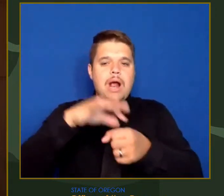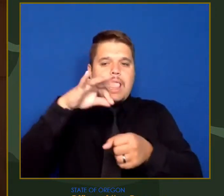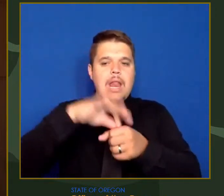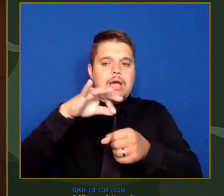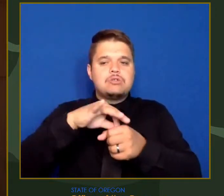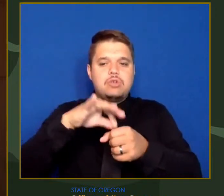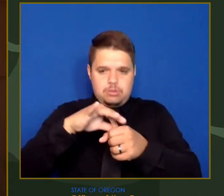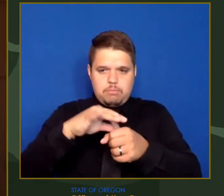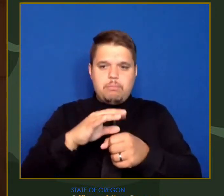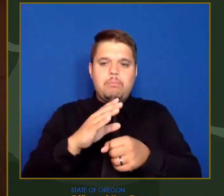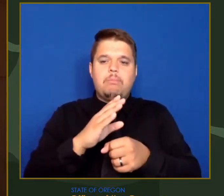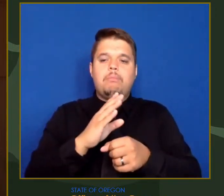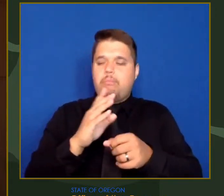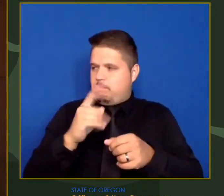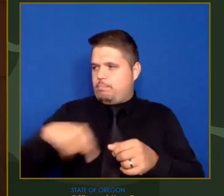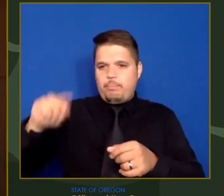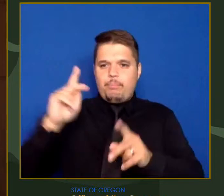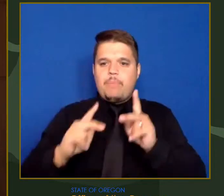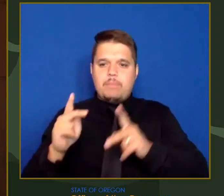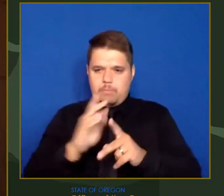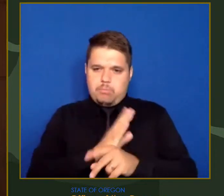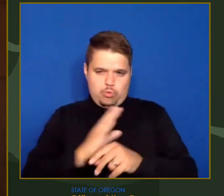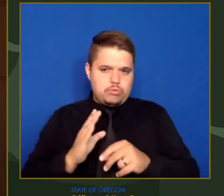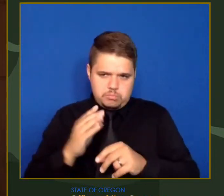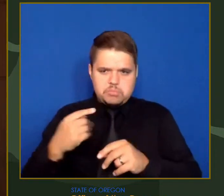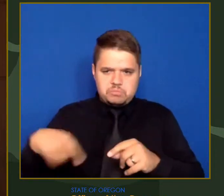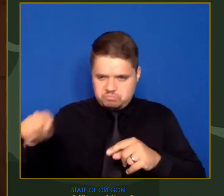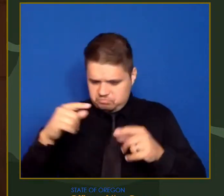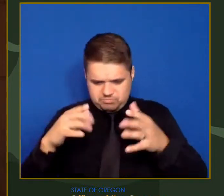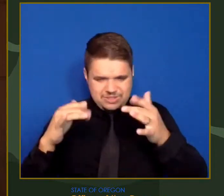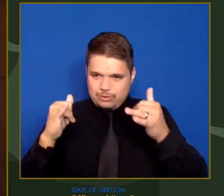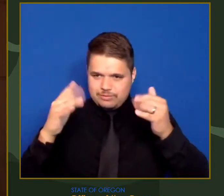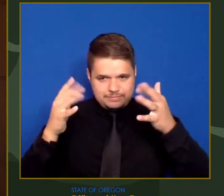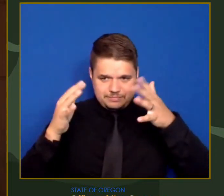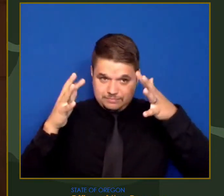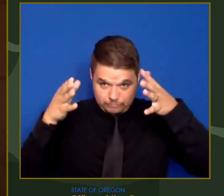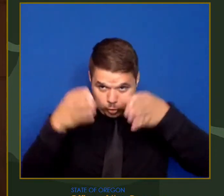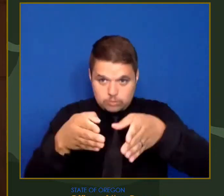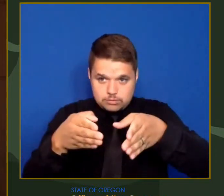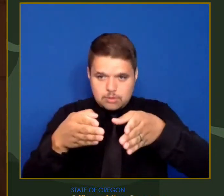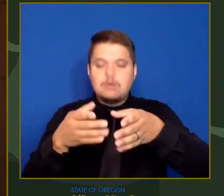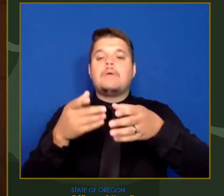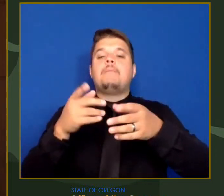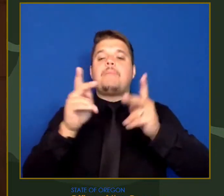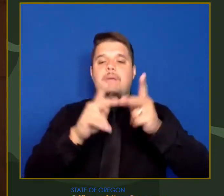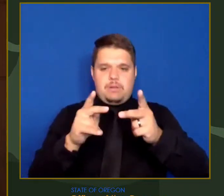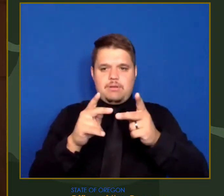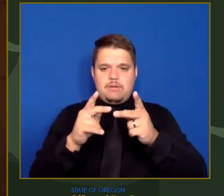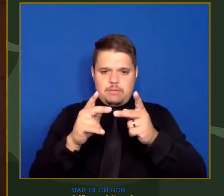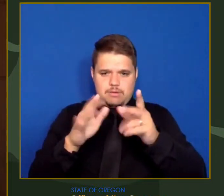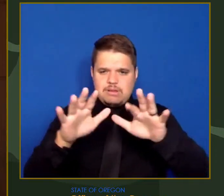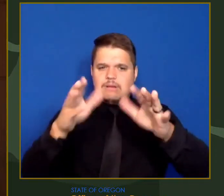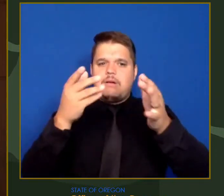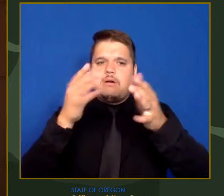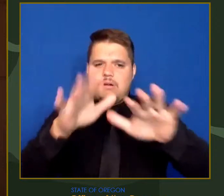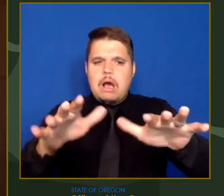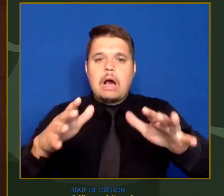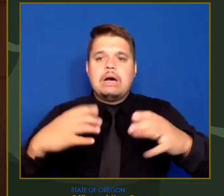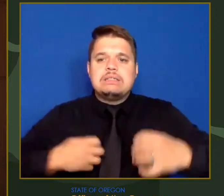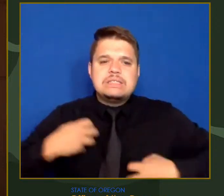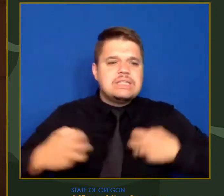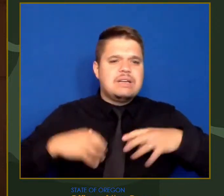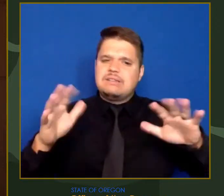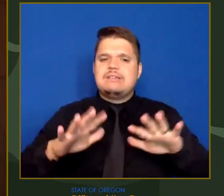is focused on making sure that people stay calm throughout this process,